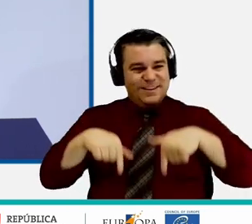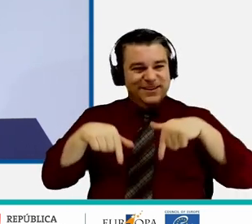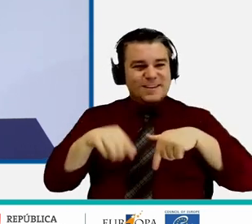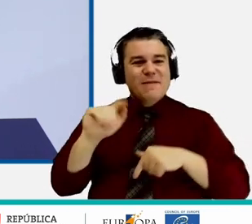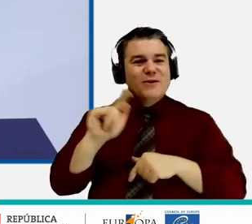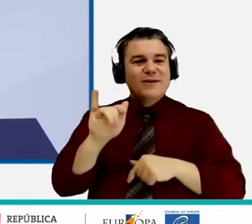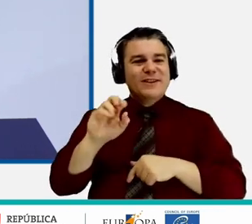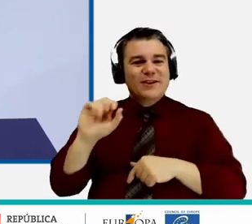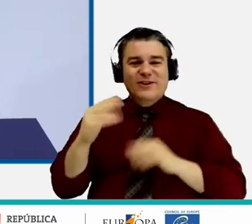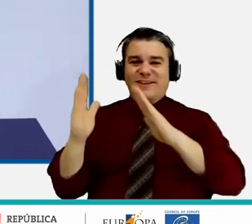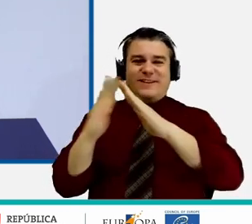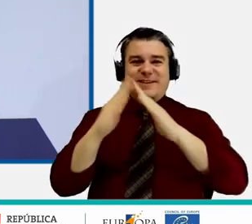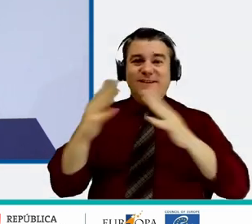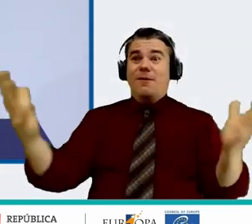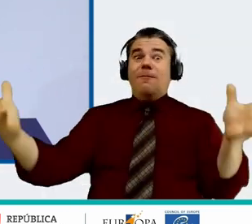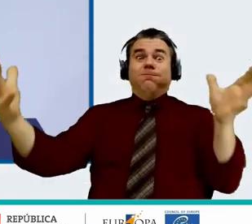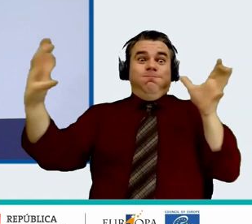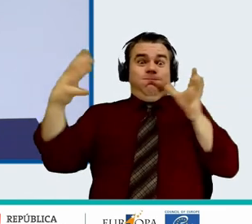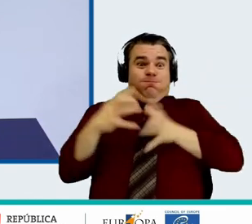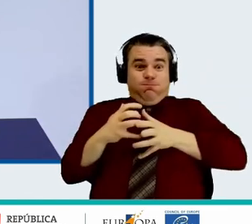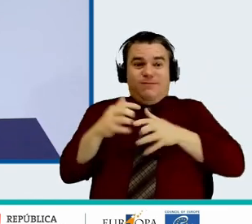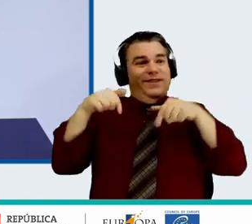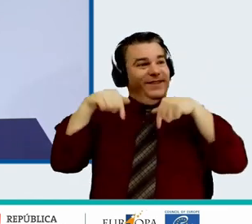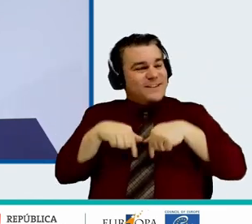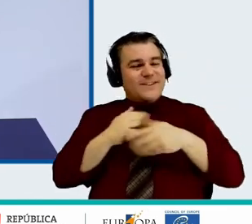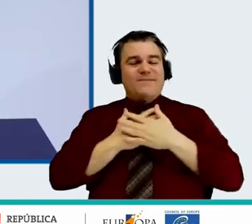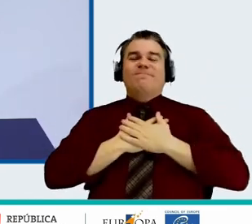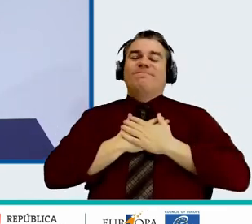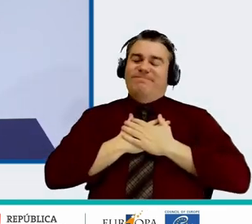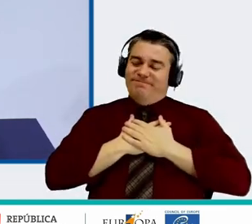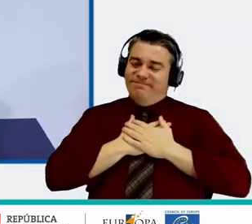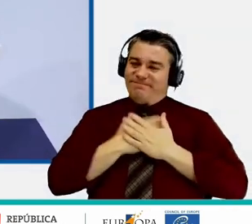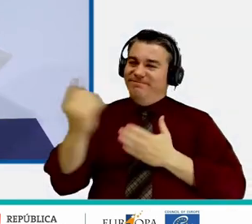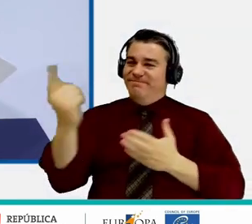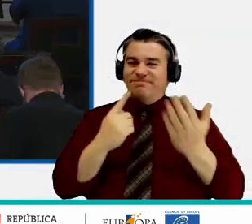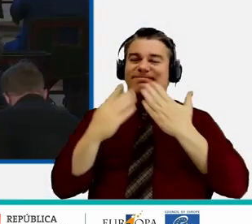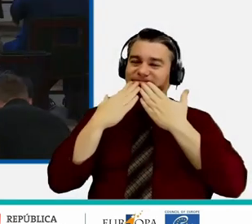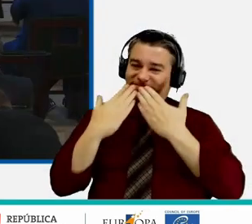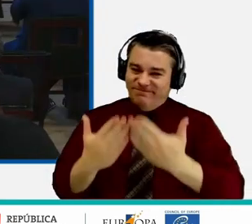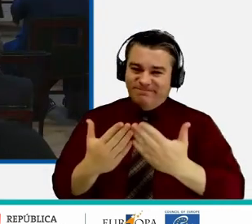host this forum and to receive you all here. Thank you.